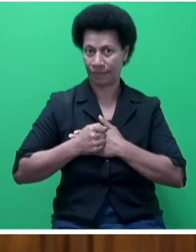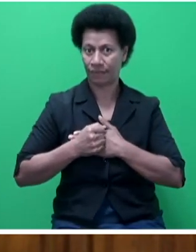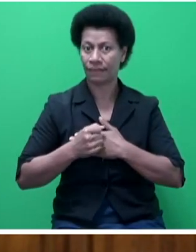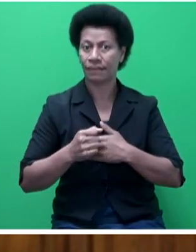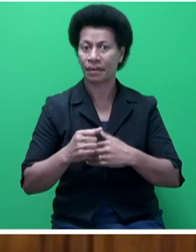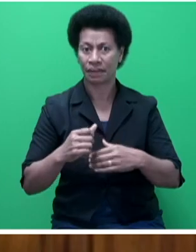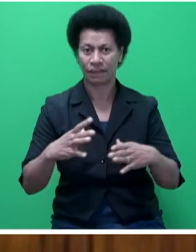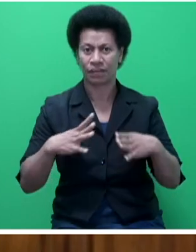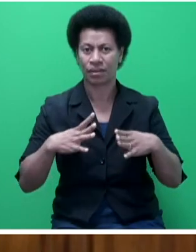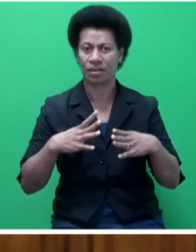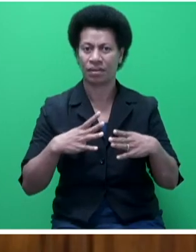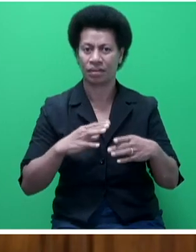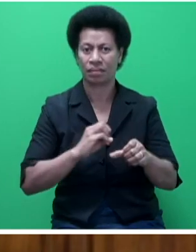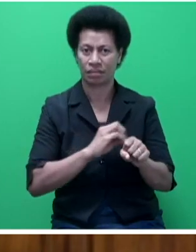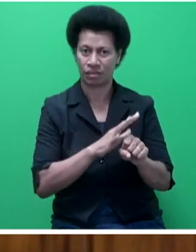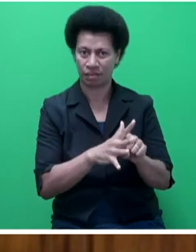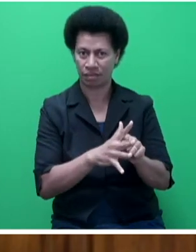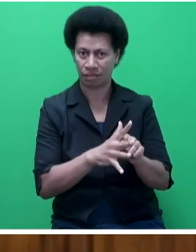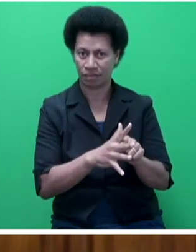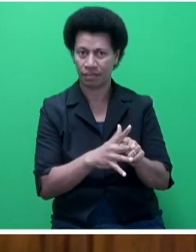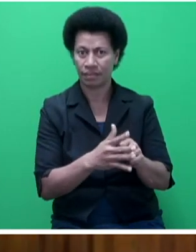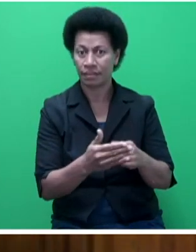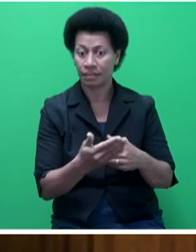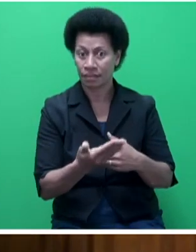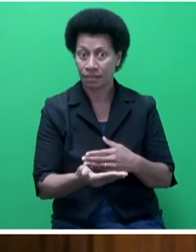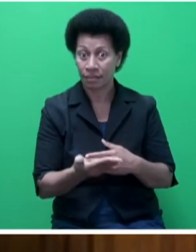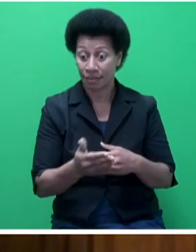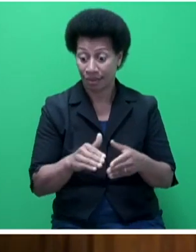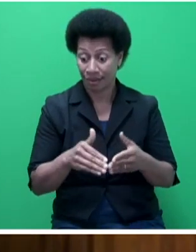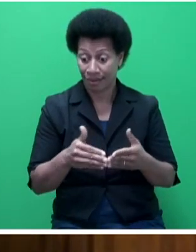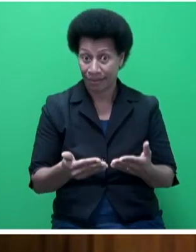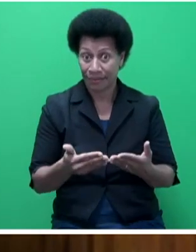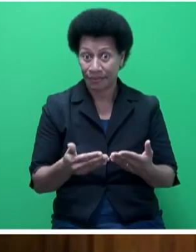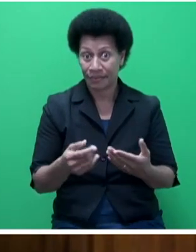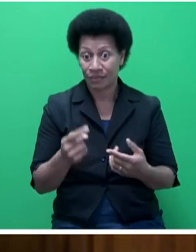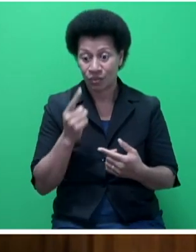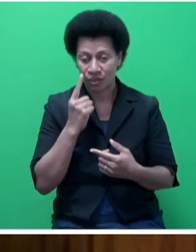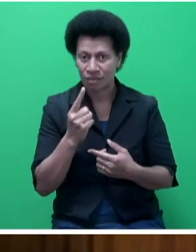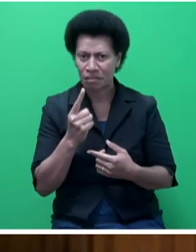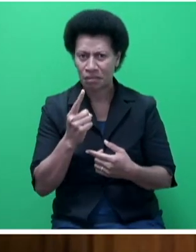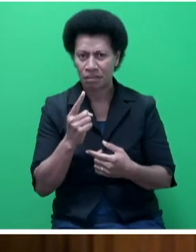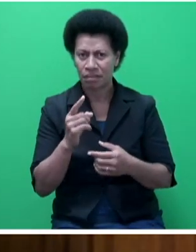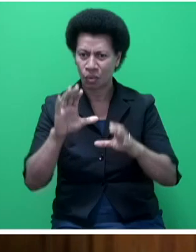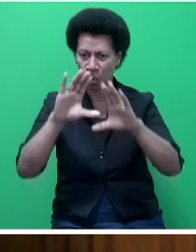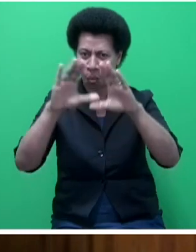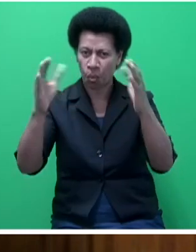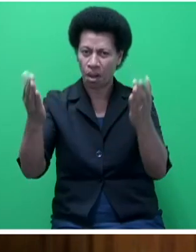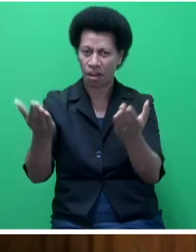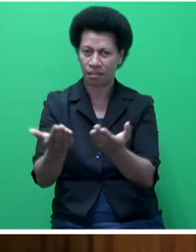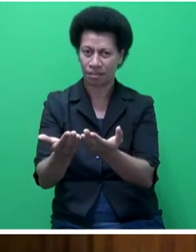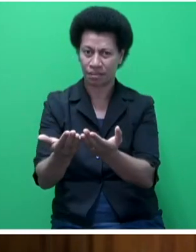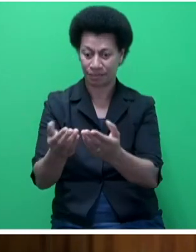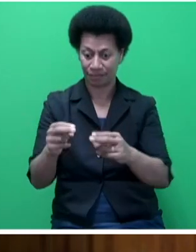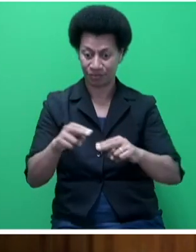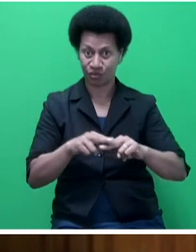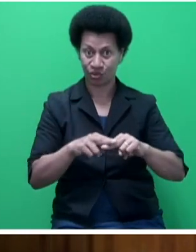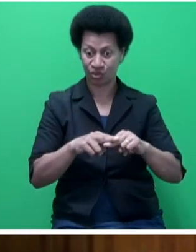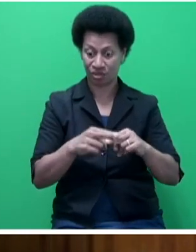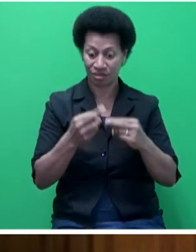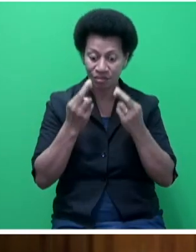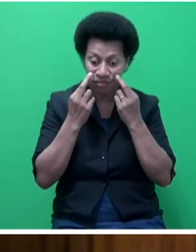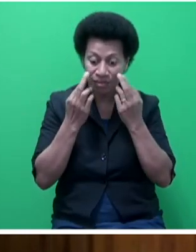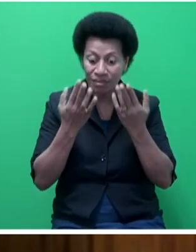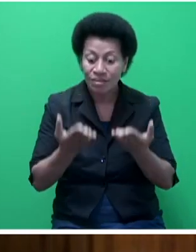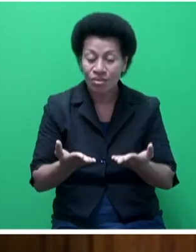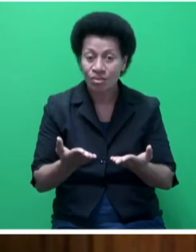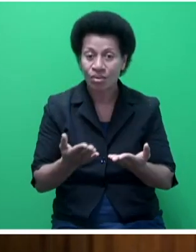As a matter of fact, we have managed to stand out from the rest of the world and are now demonstrating our